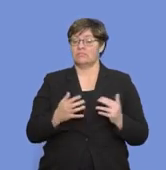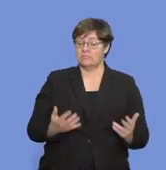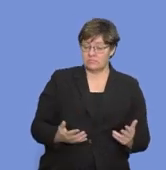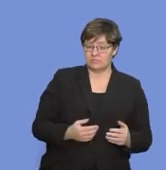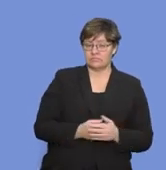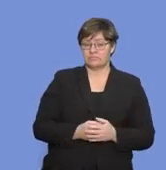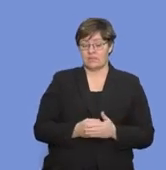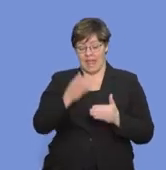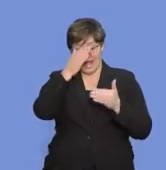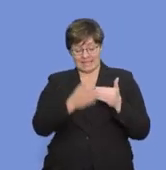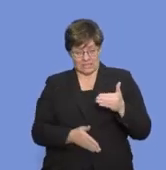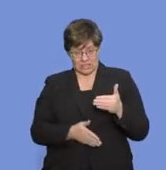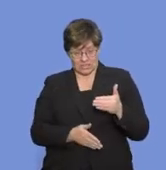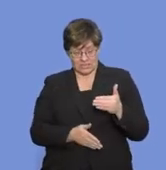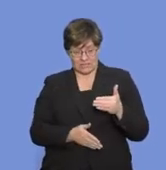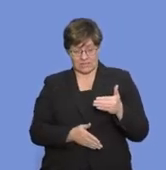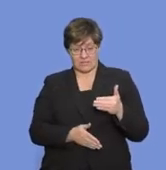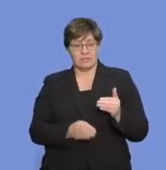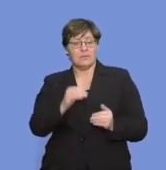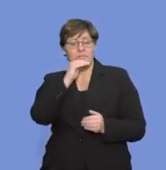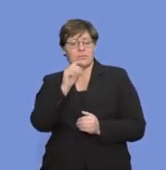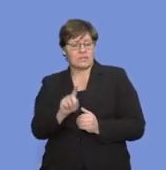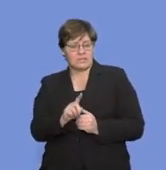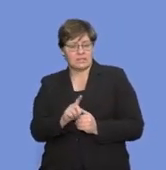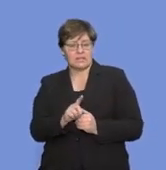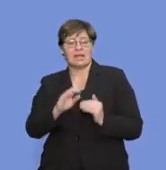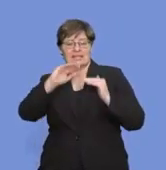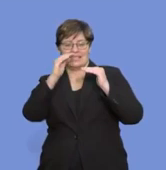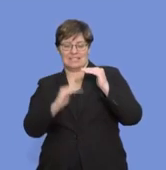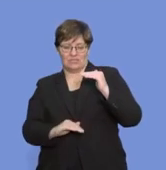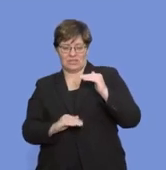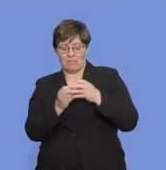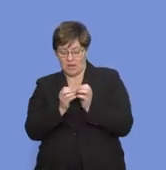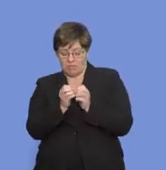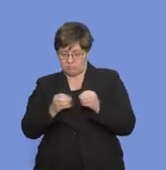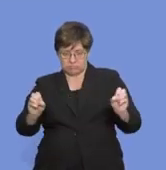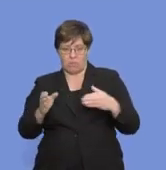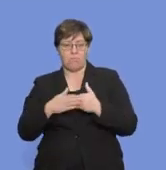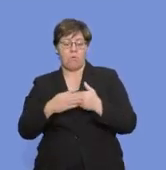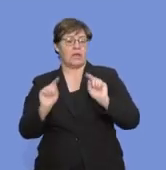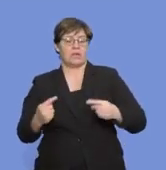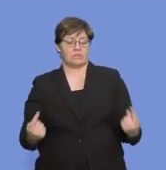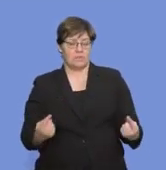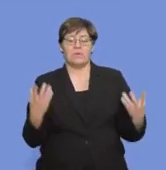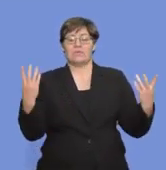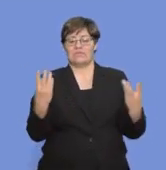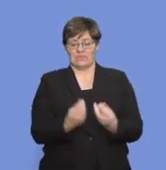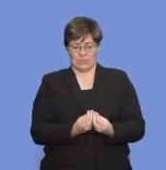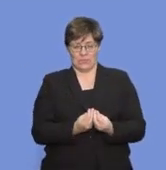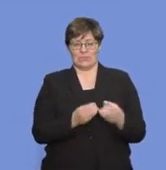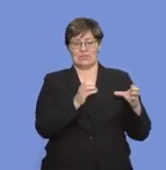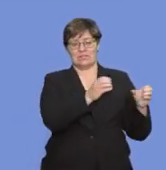species, whereas an extinction event would decrease. So we have